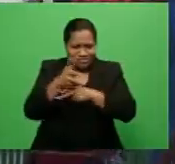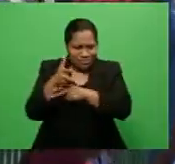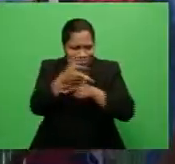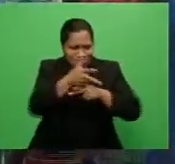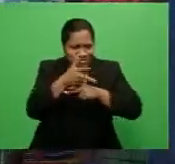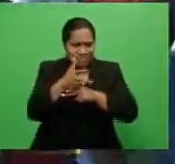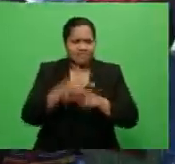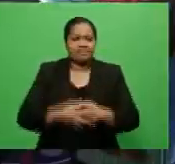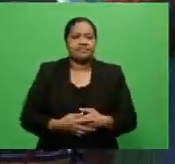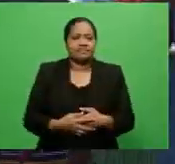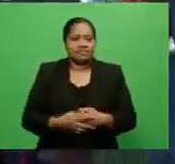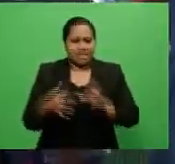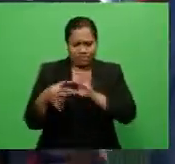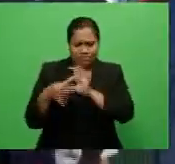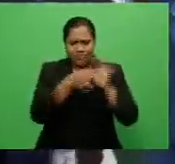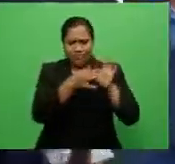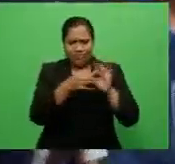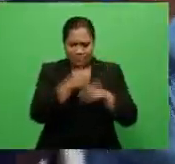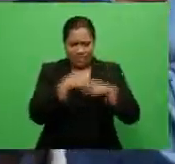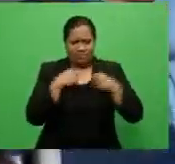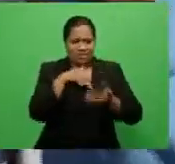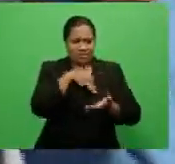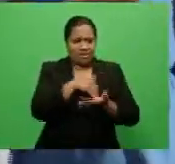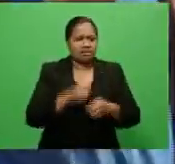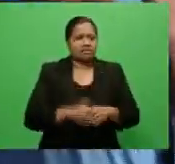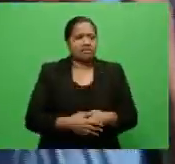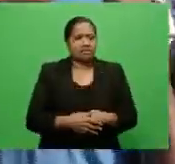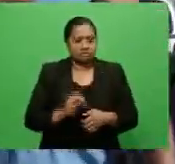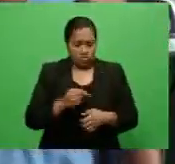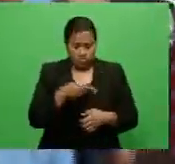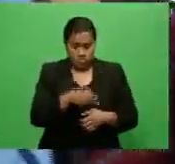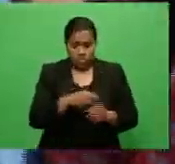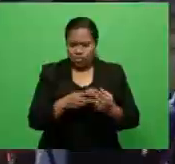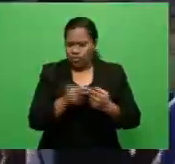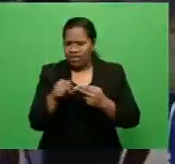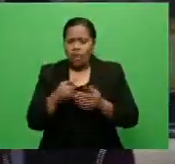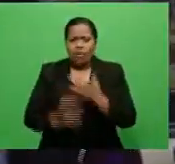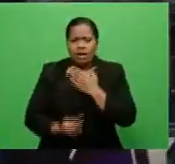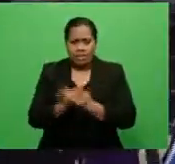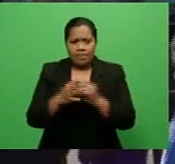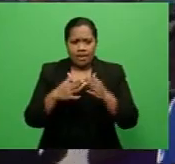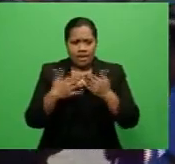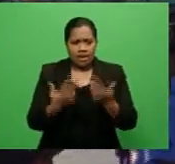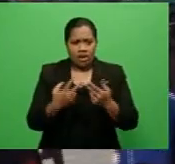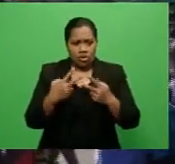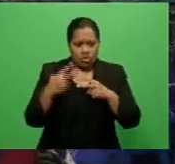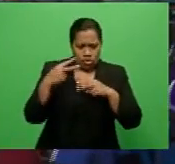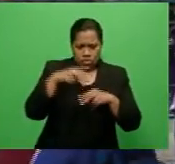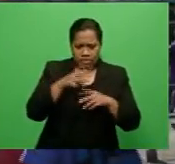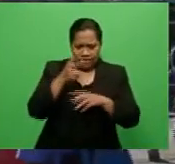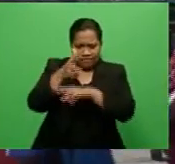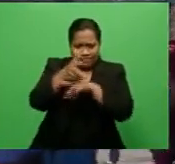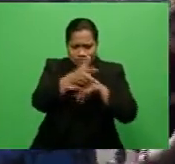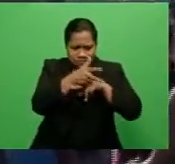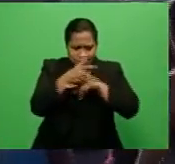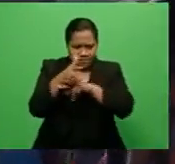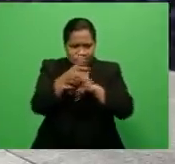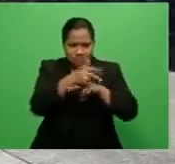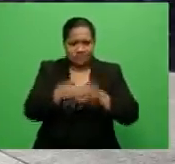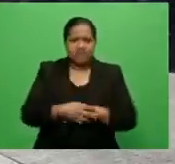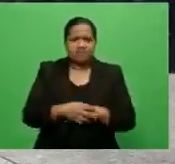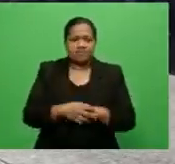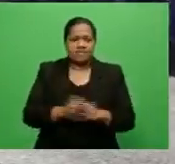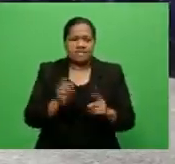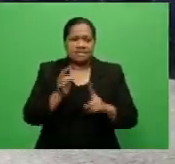centers. The SEC, together with police, has beefed up its surveillance and supervision in hotspot areas, especially during peak